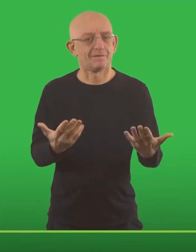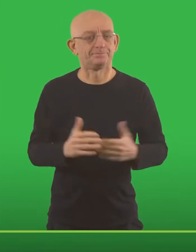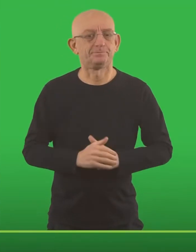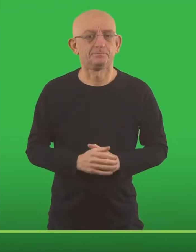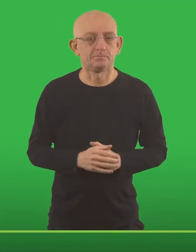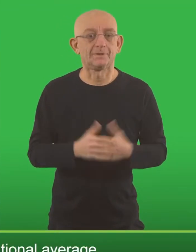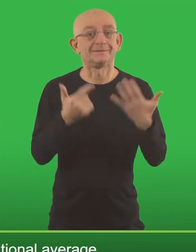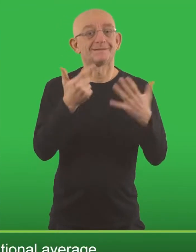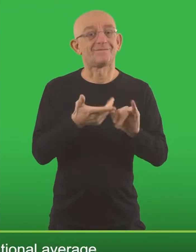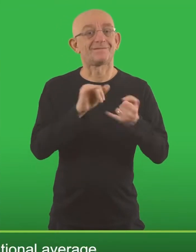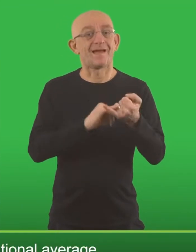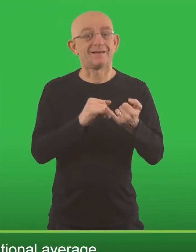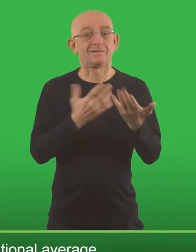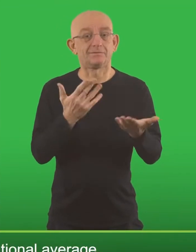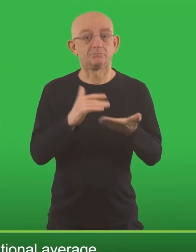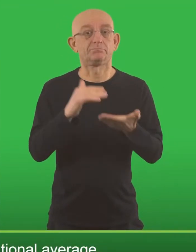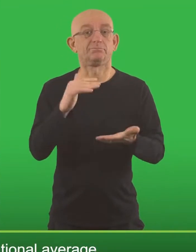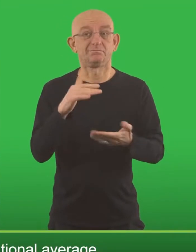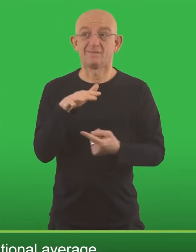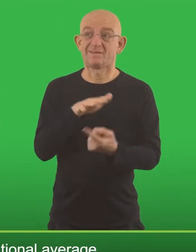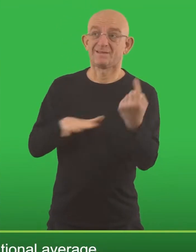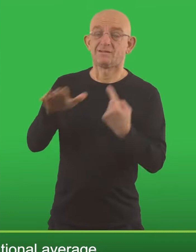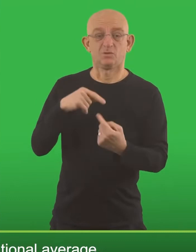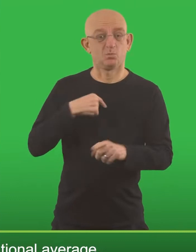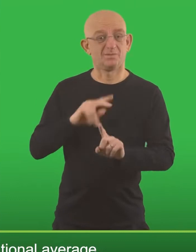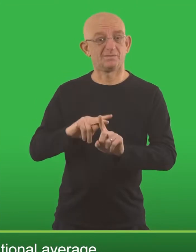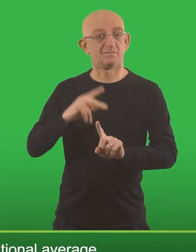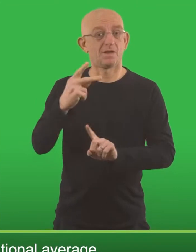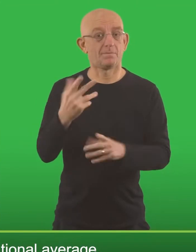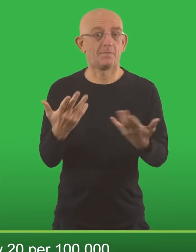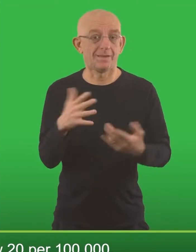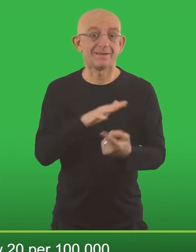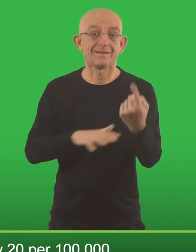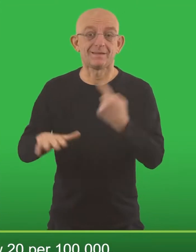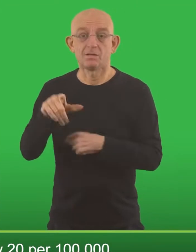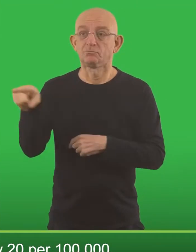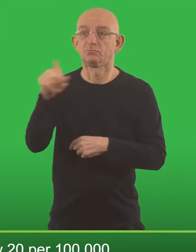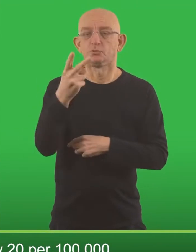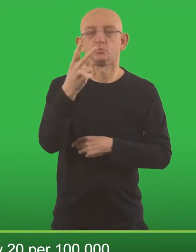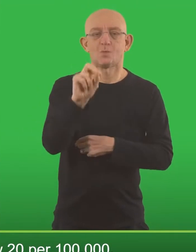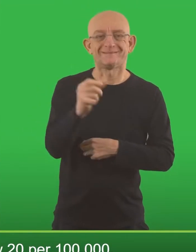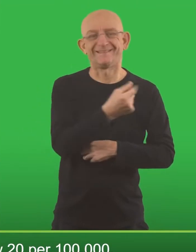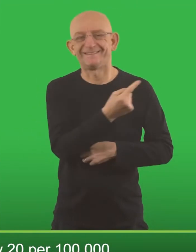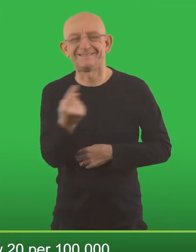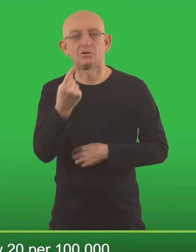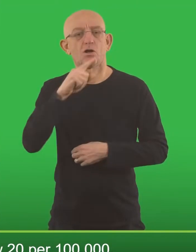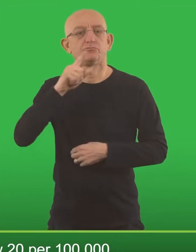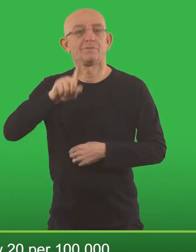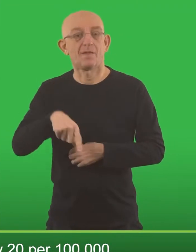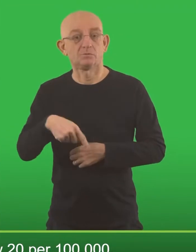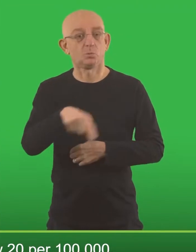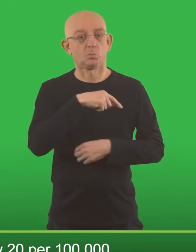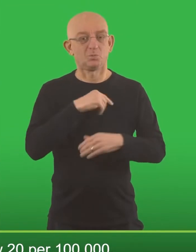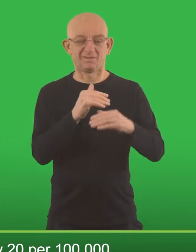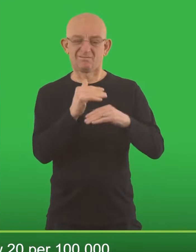should. Our 7-day rate is double the national average. So nationally, the rates are well below 20 per